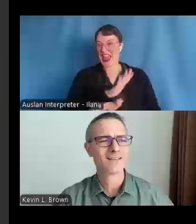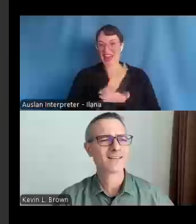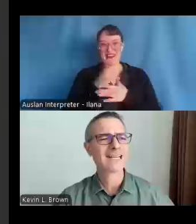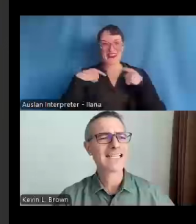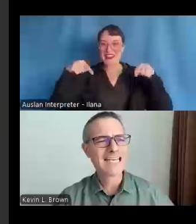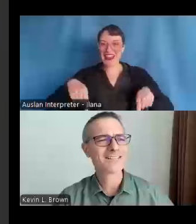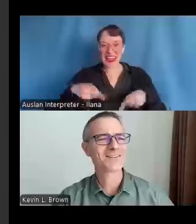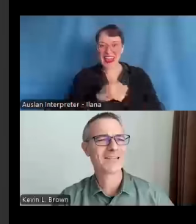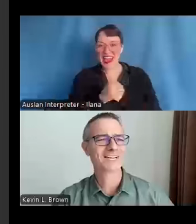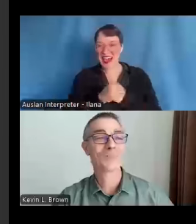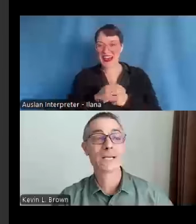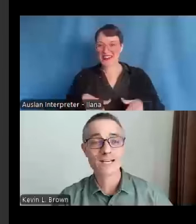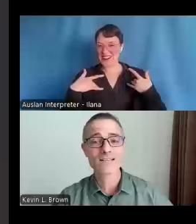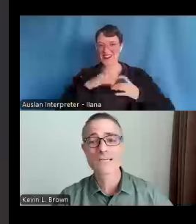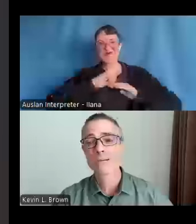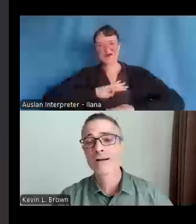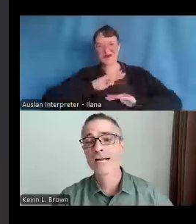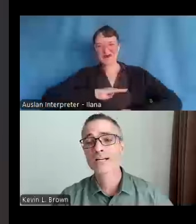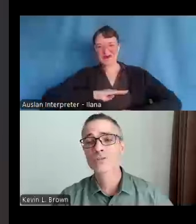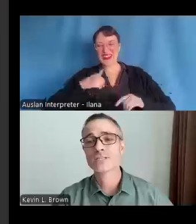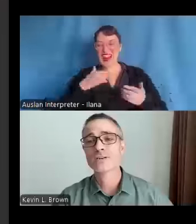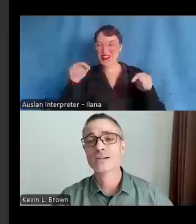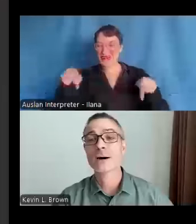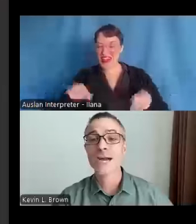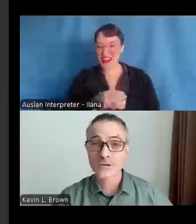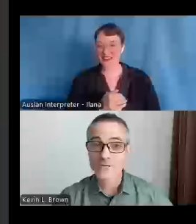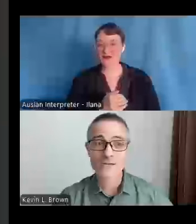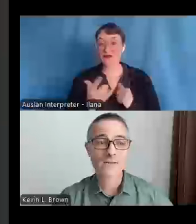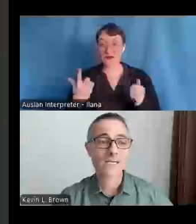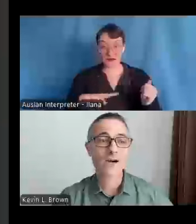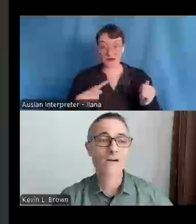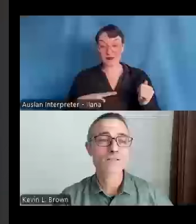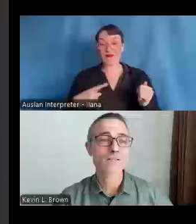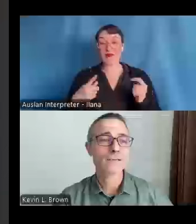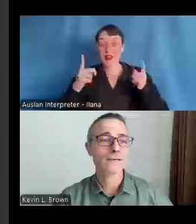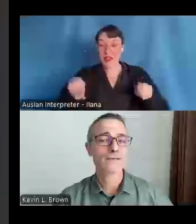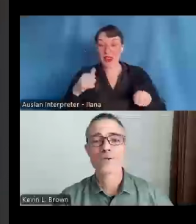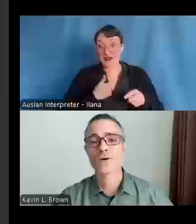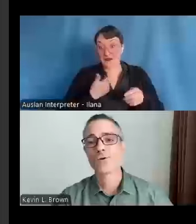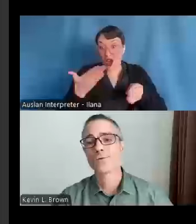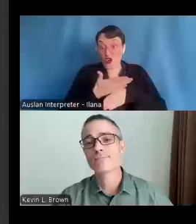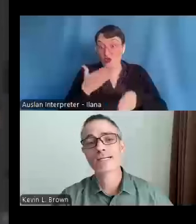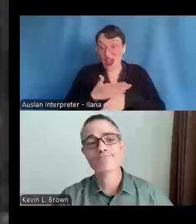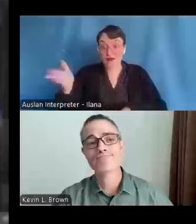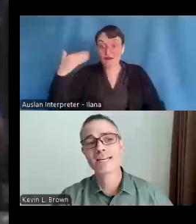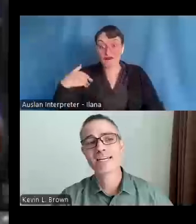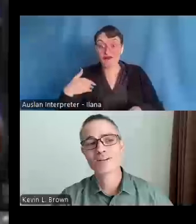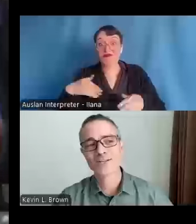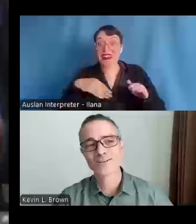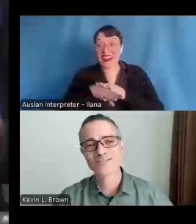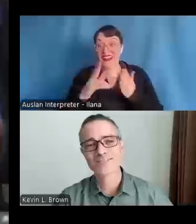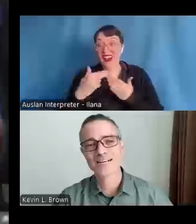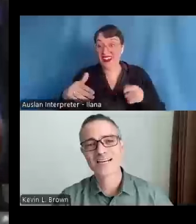super content to be here, because I actually started my career in the arts. So many